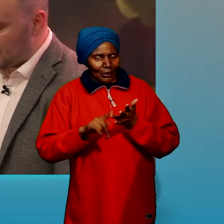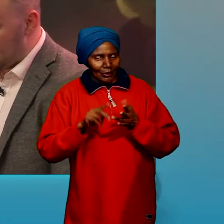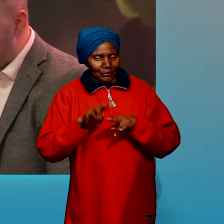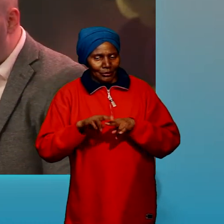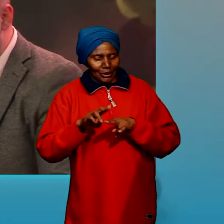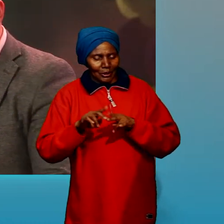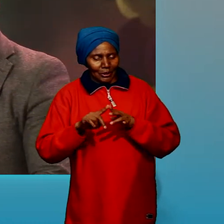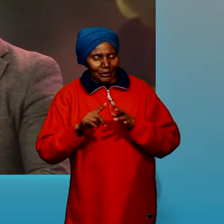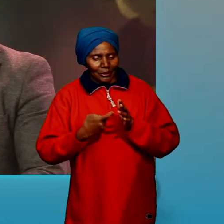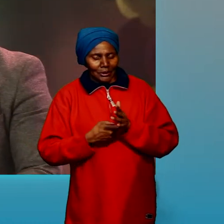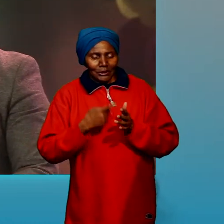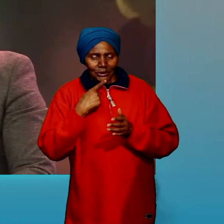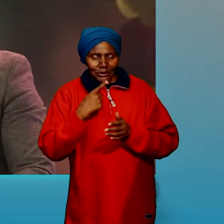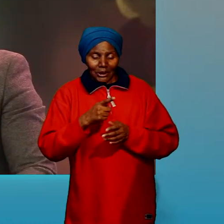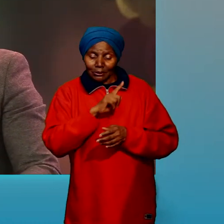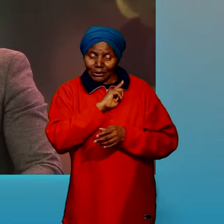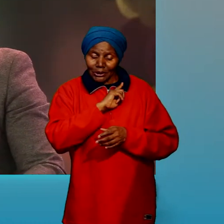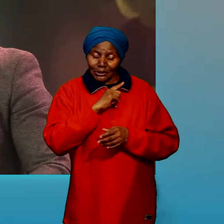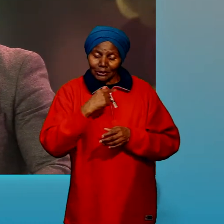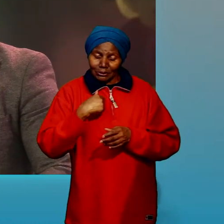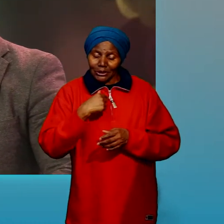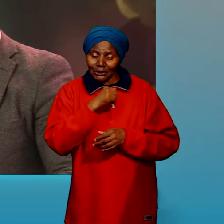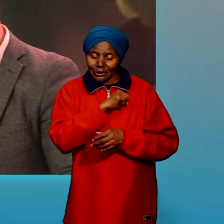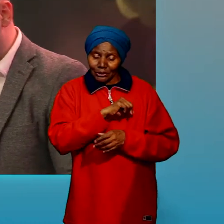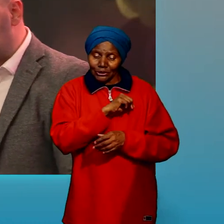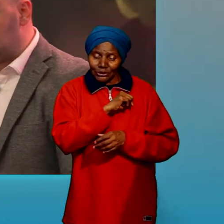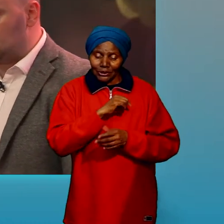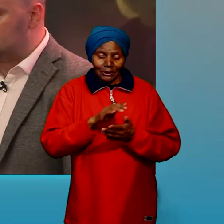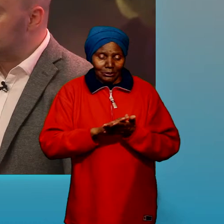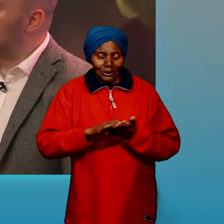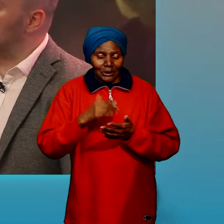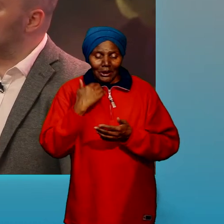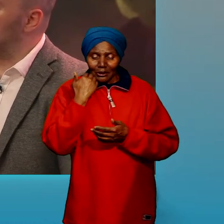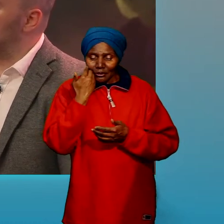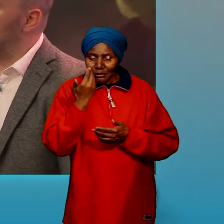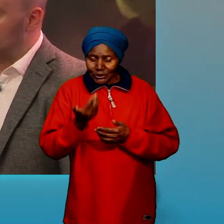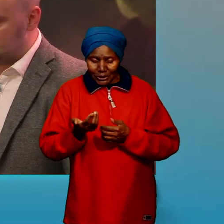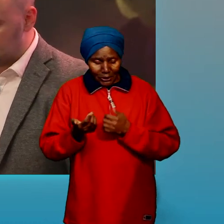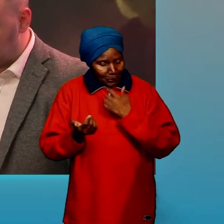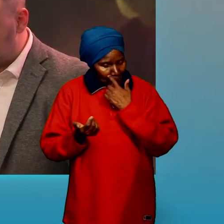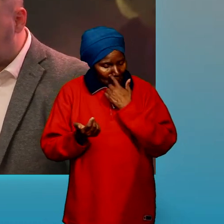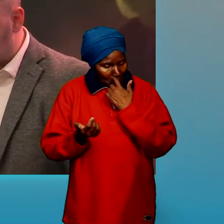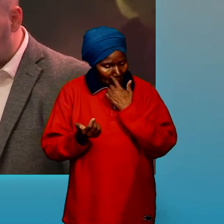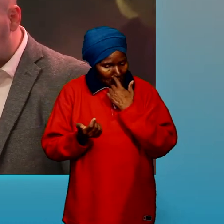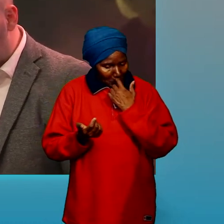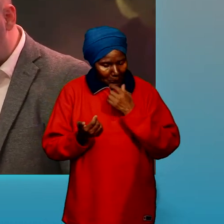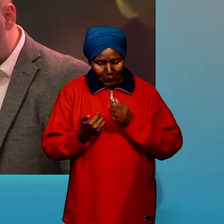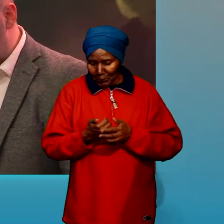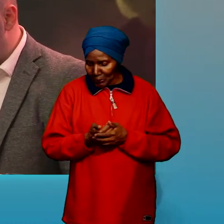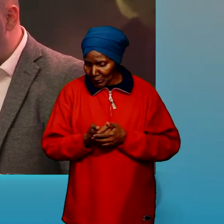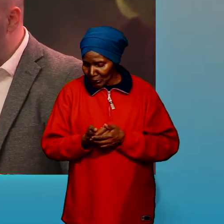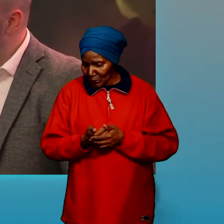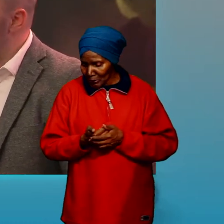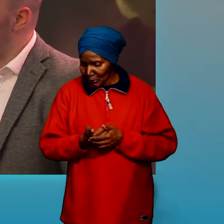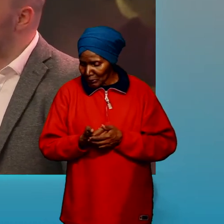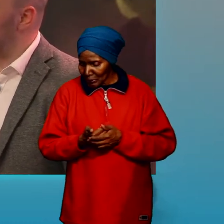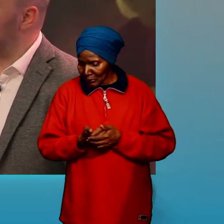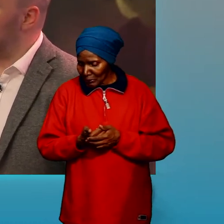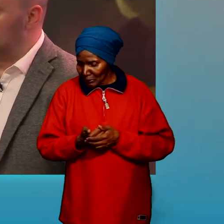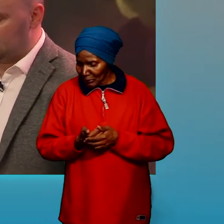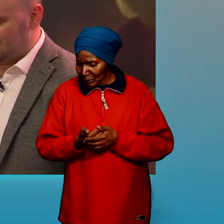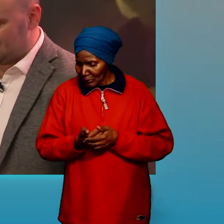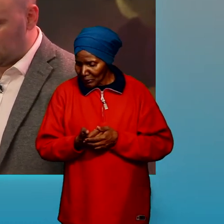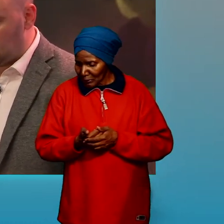therefore every day in which I do not penetrate more deeply into the knowledge of God's word in Holy